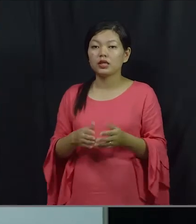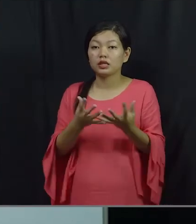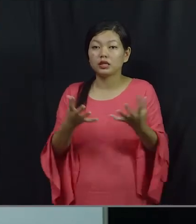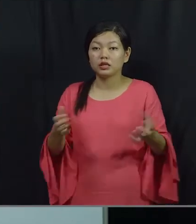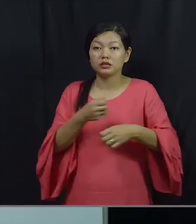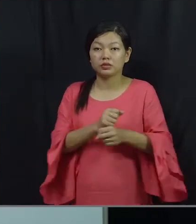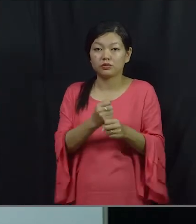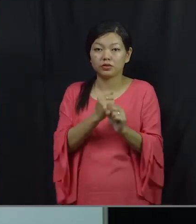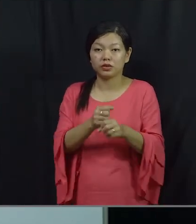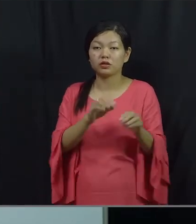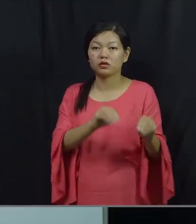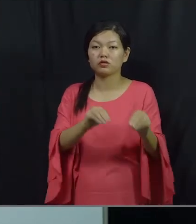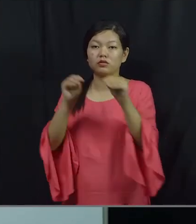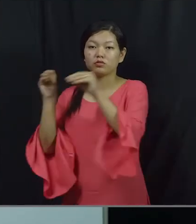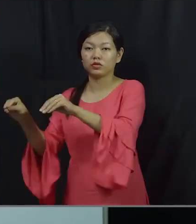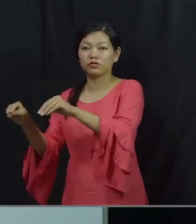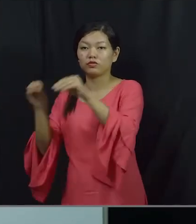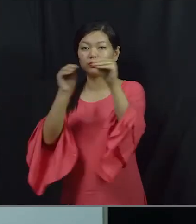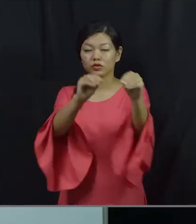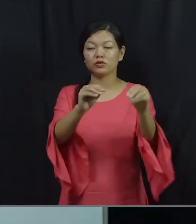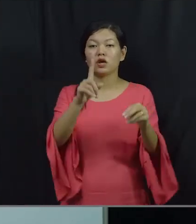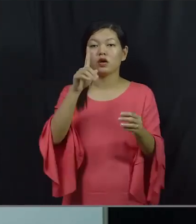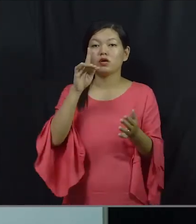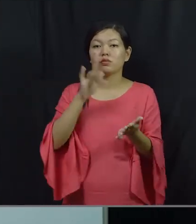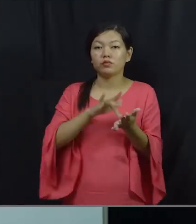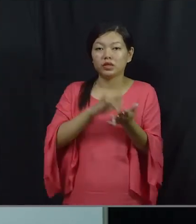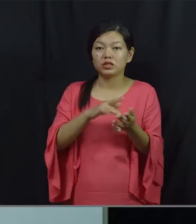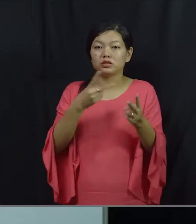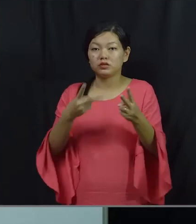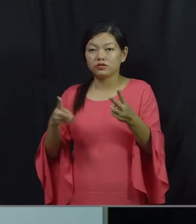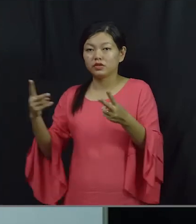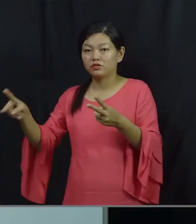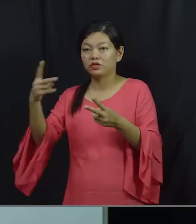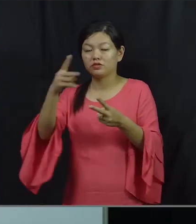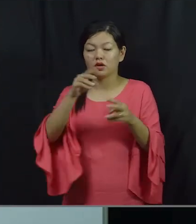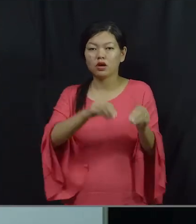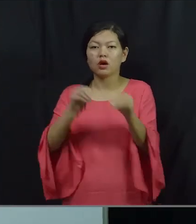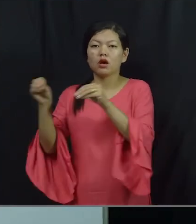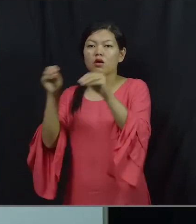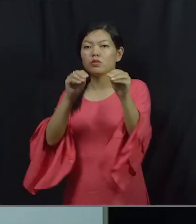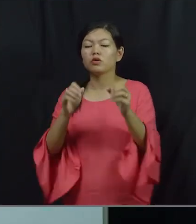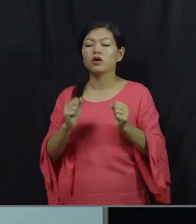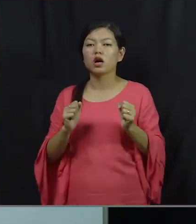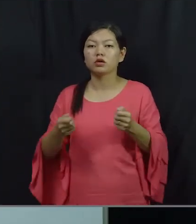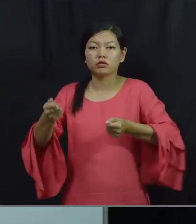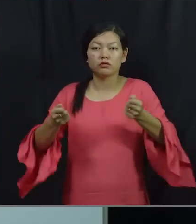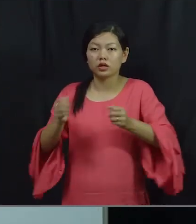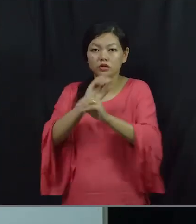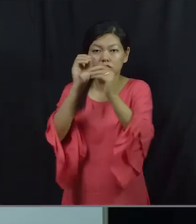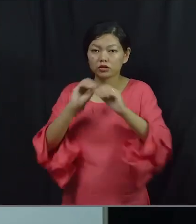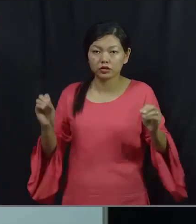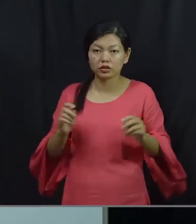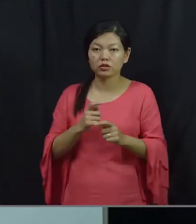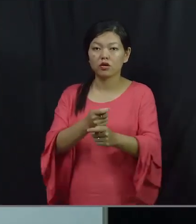It maybe they were using horses, isn't it, or donkeys. Okay, so all those were means of transportation. In this way,